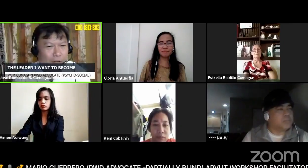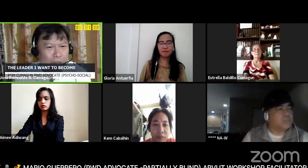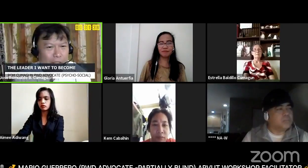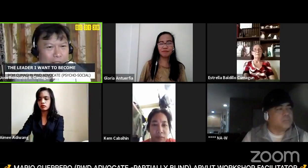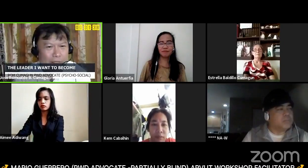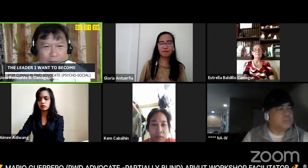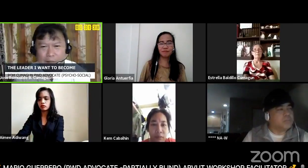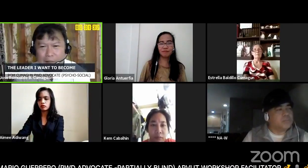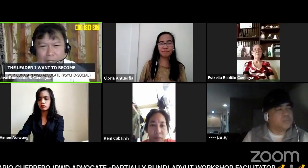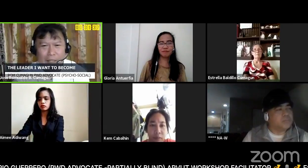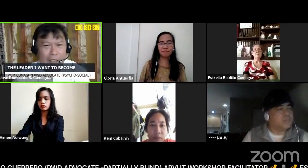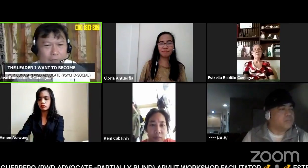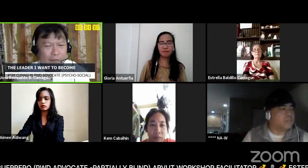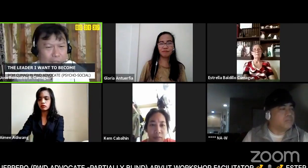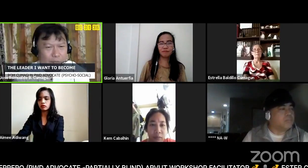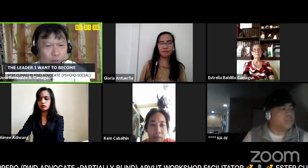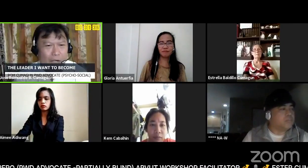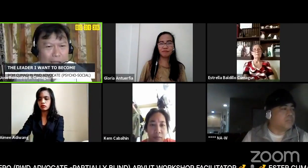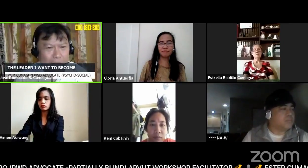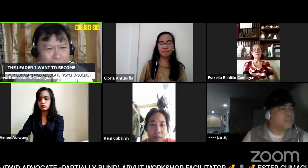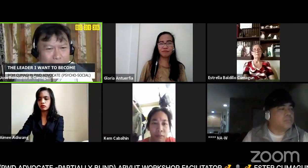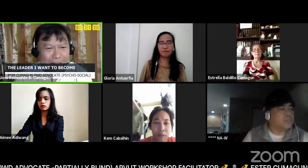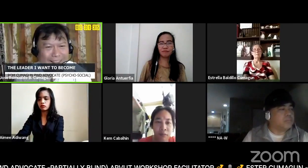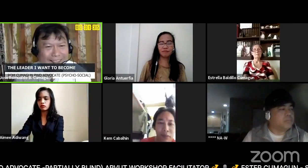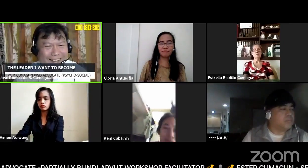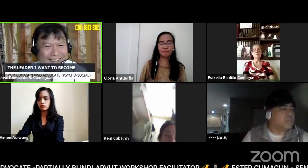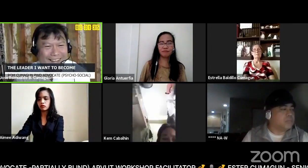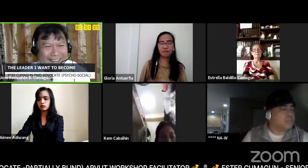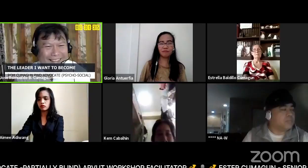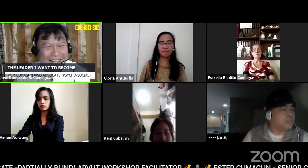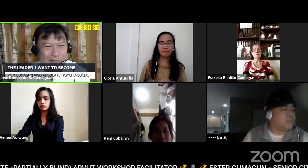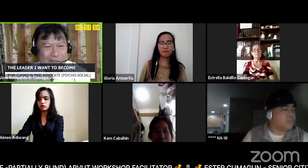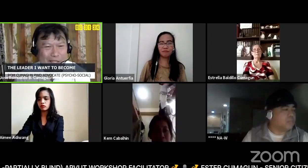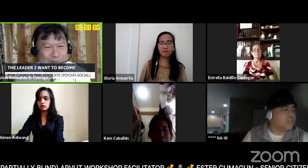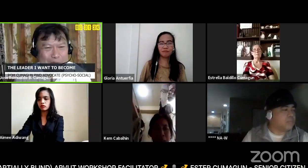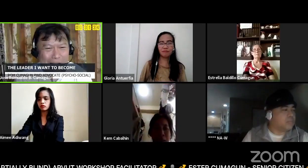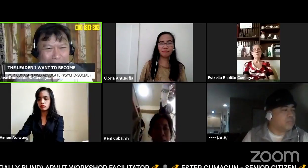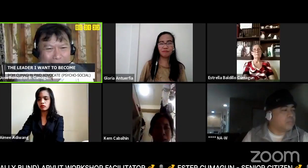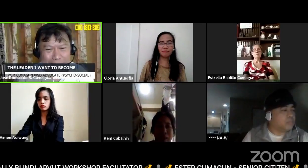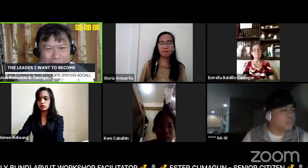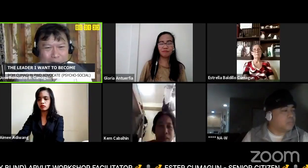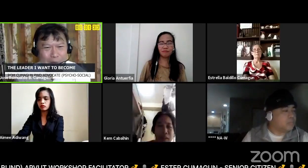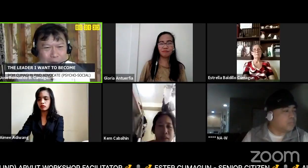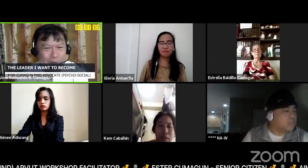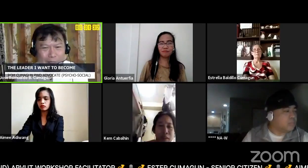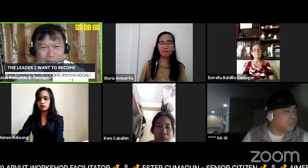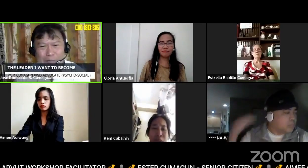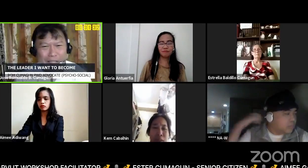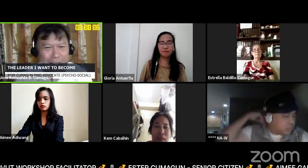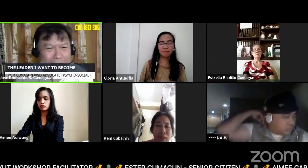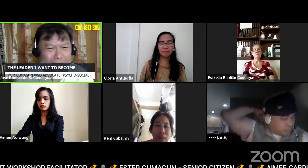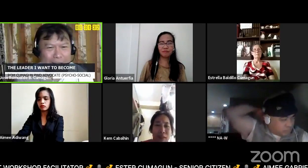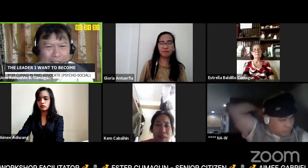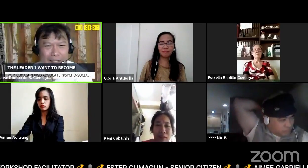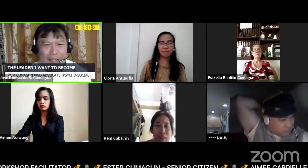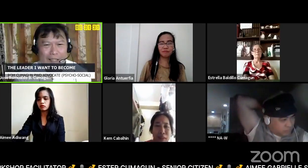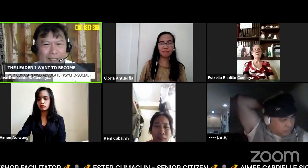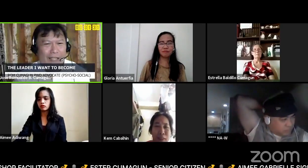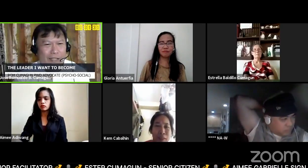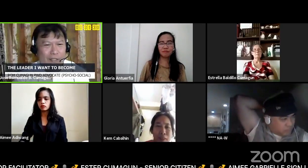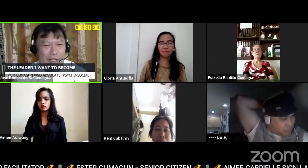I've discovered this Facebook Live. It's Facebook Live, this Zoom, this Be